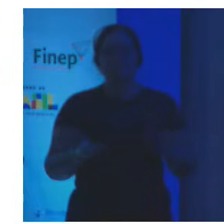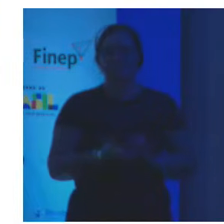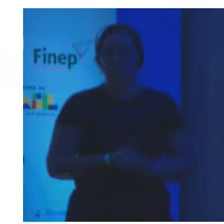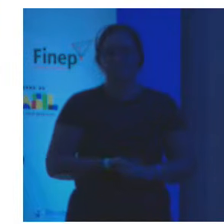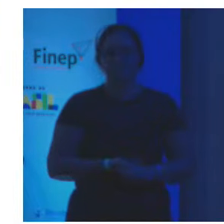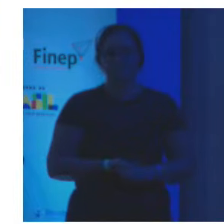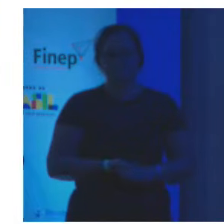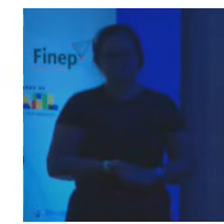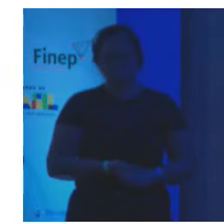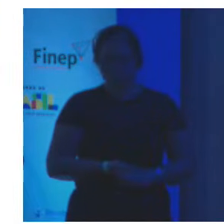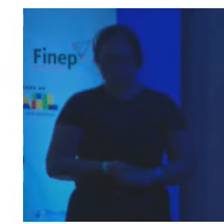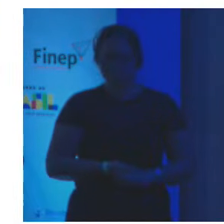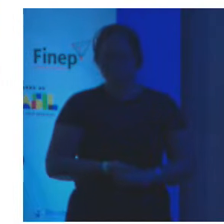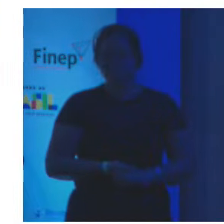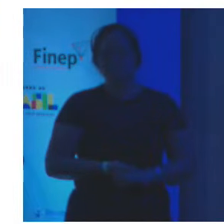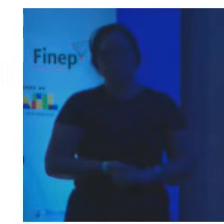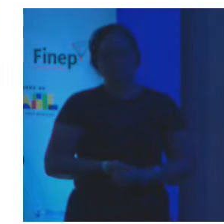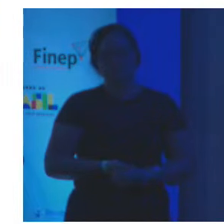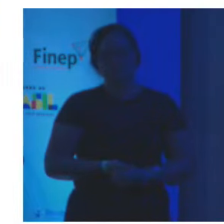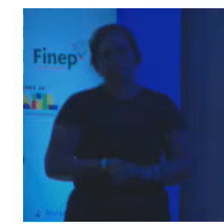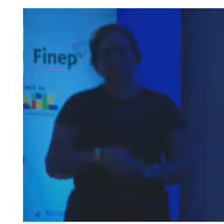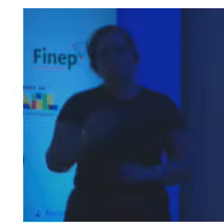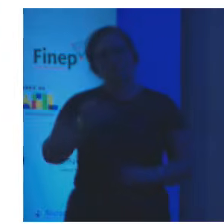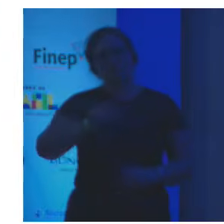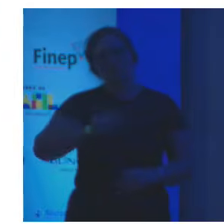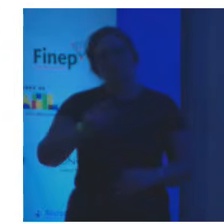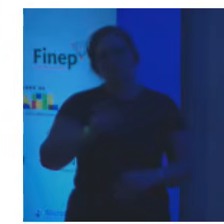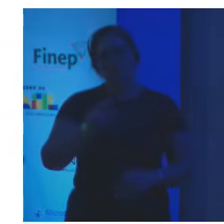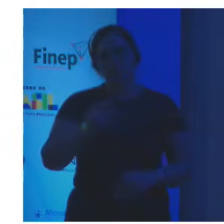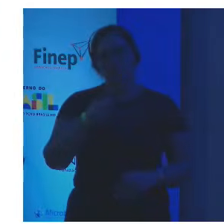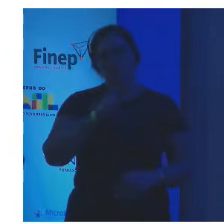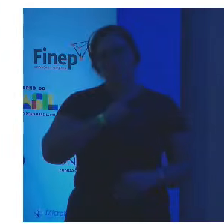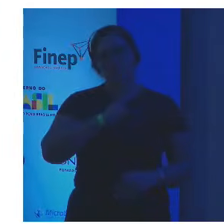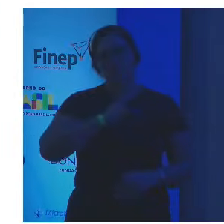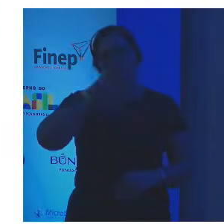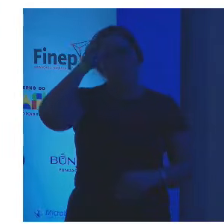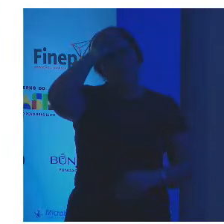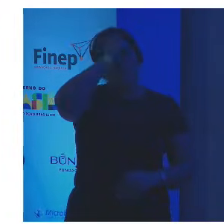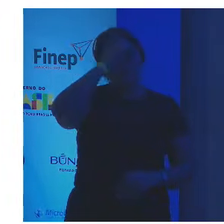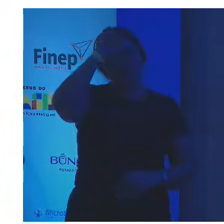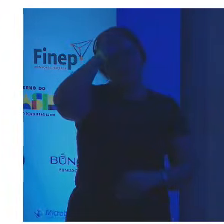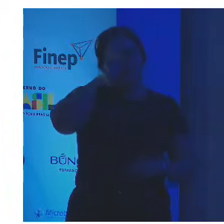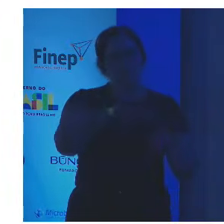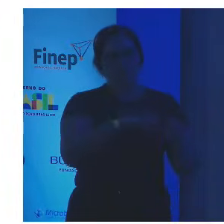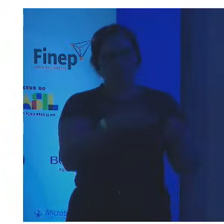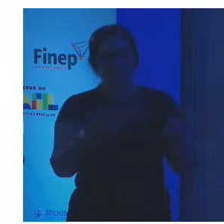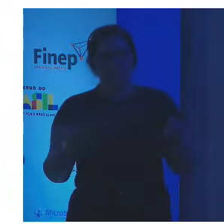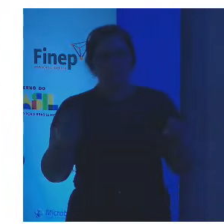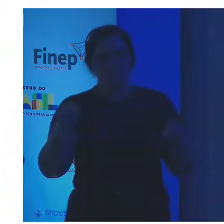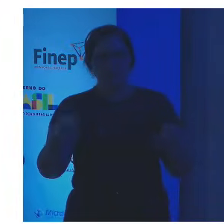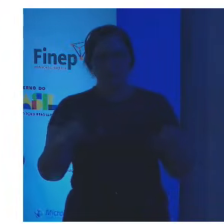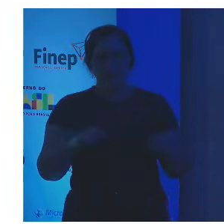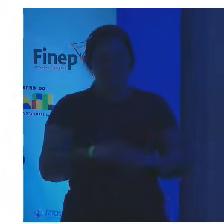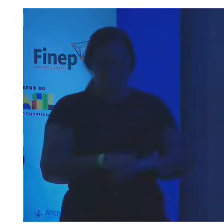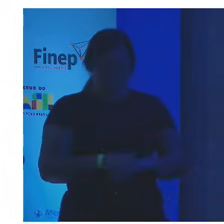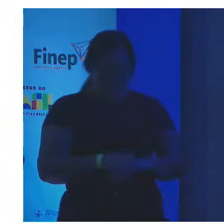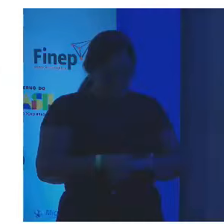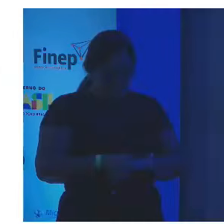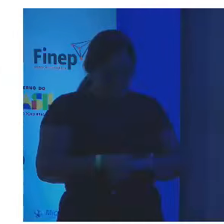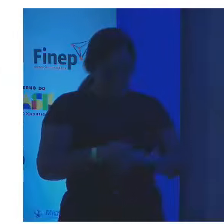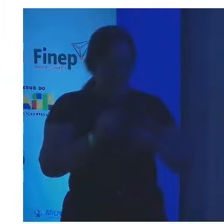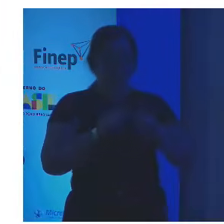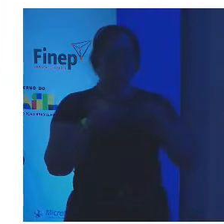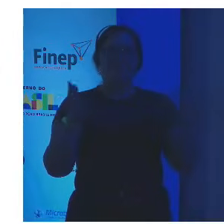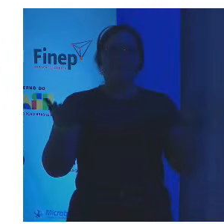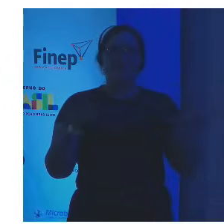sardine. Of course, there is a machine learning, so etc. But it means practically that everyone now, if you have